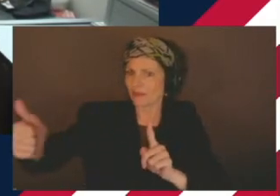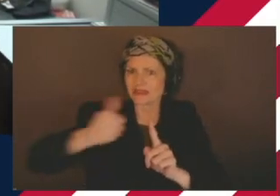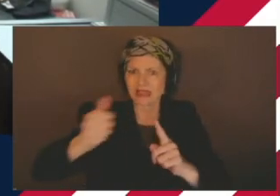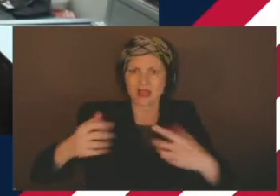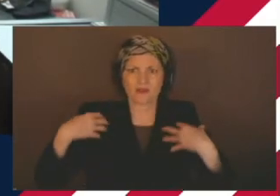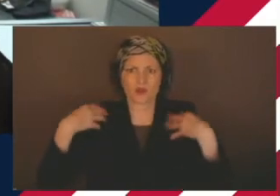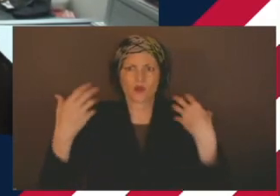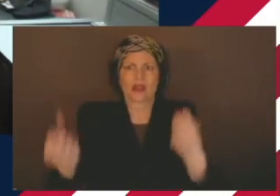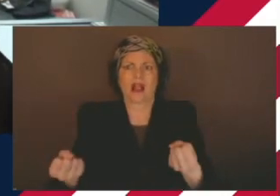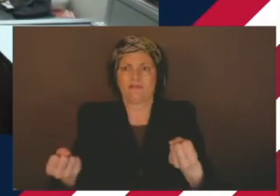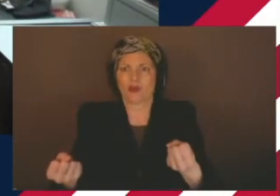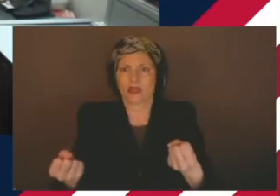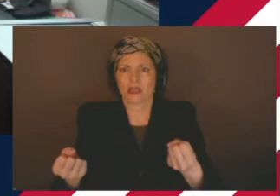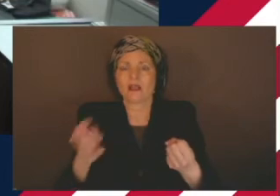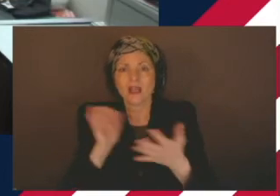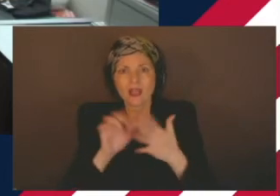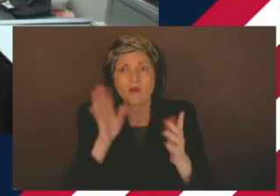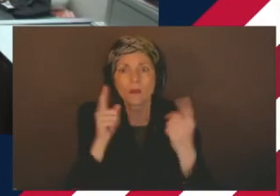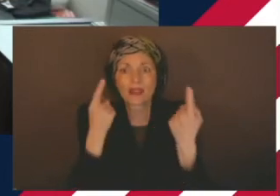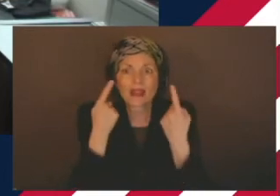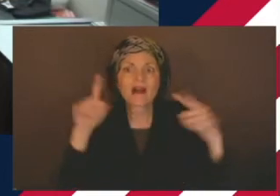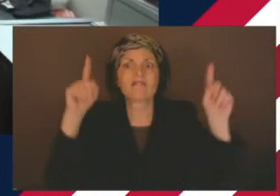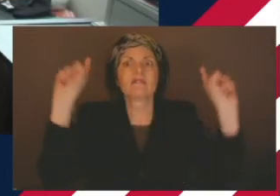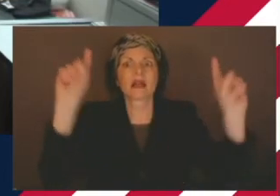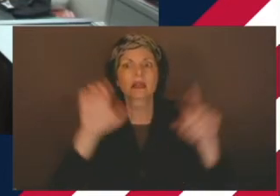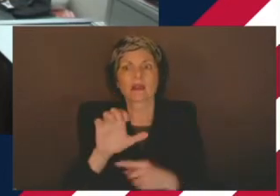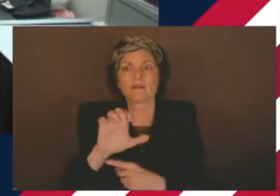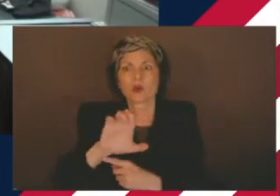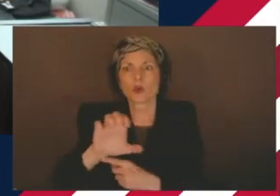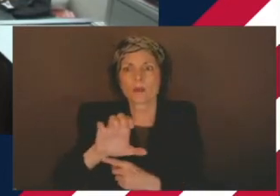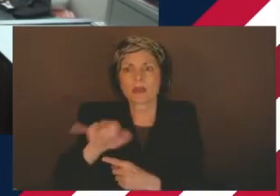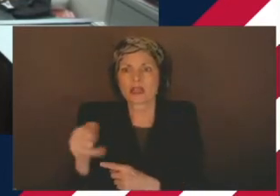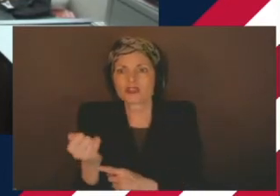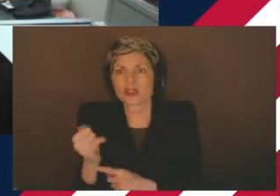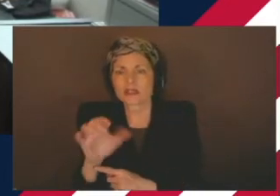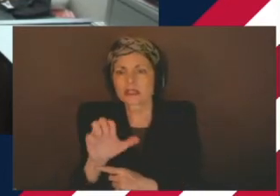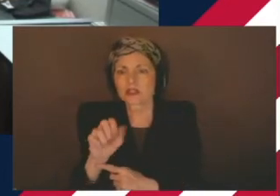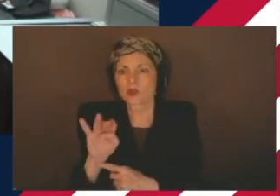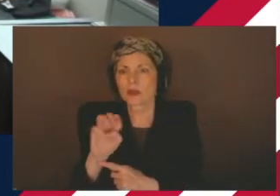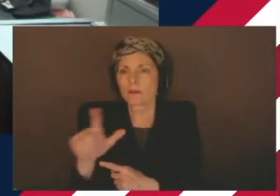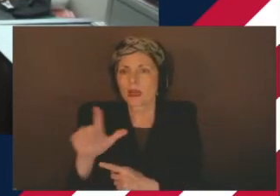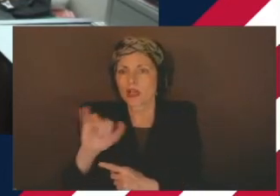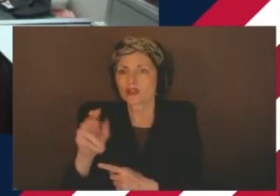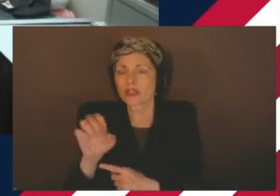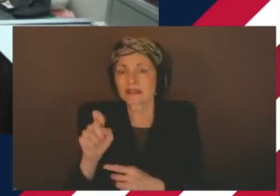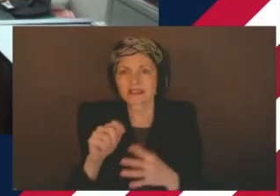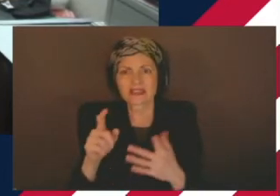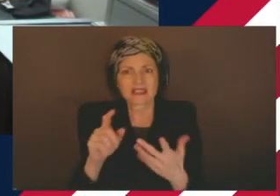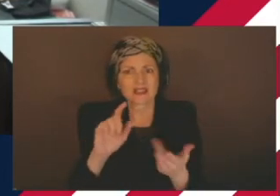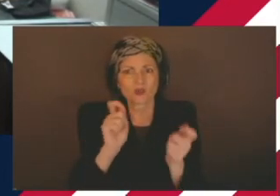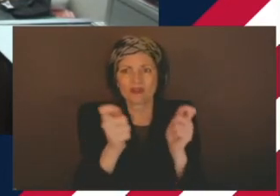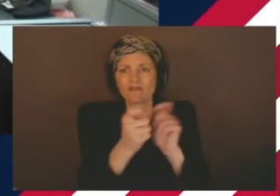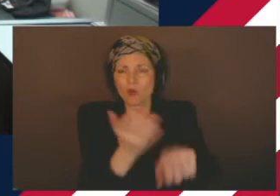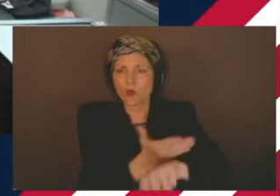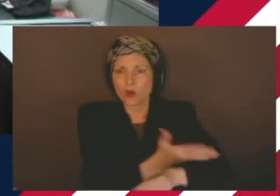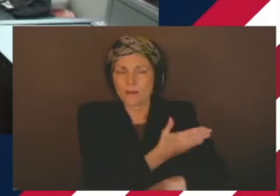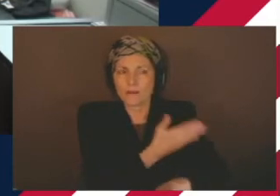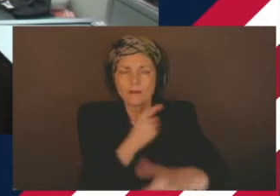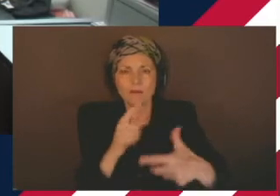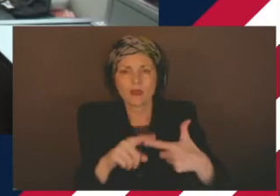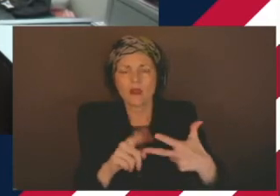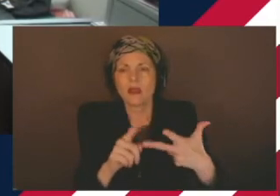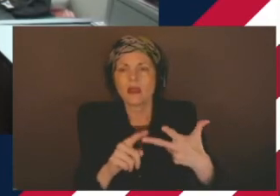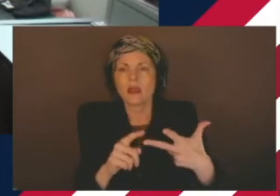Effective criminal justice reform, increasing health equity for all communities, expanding the peer recovery